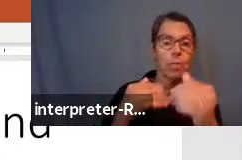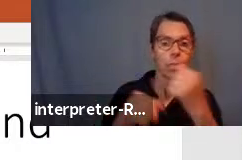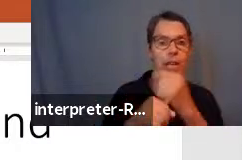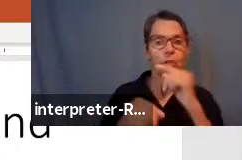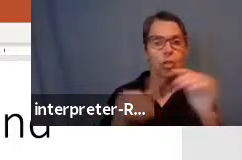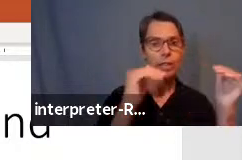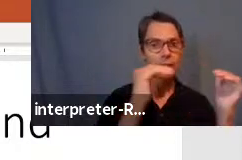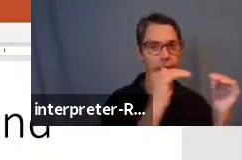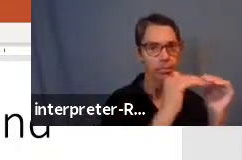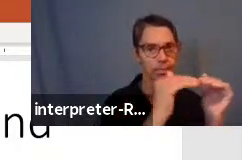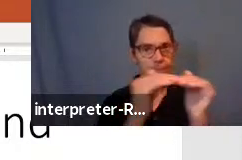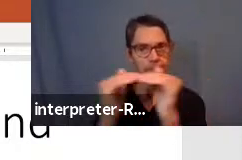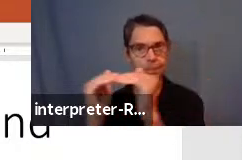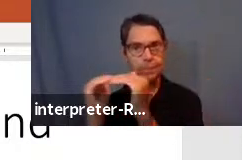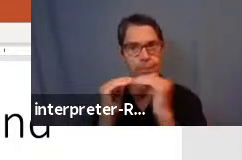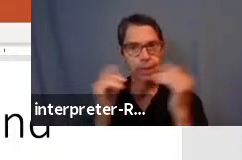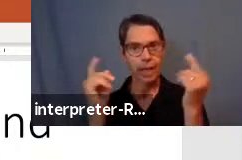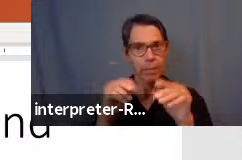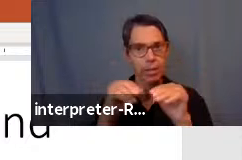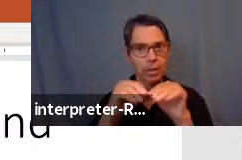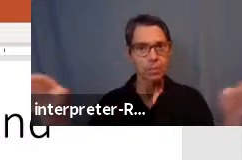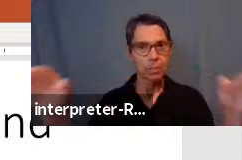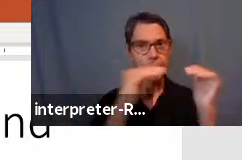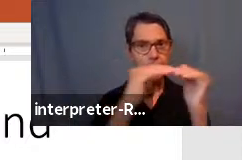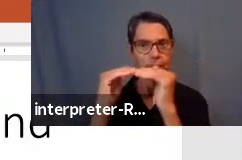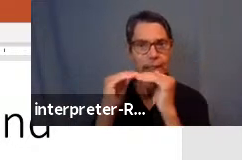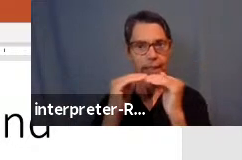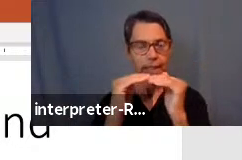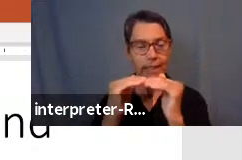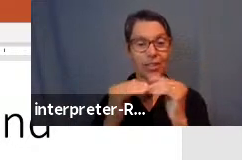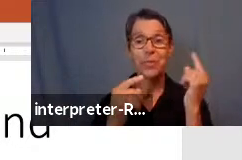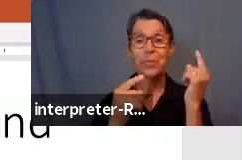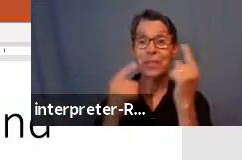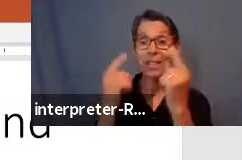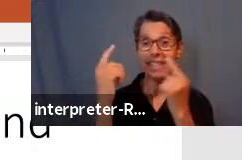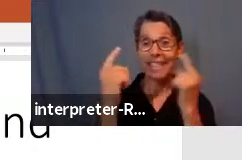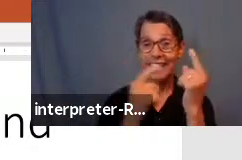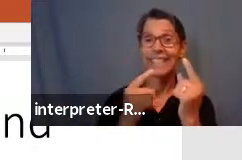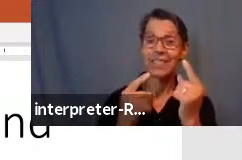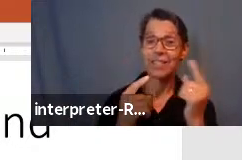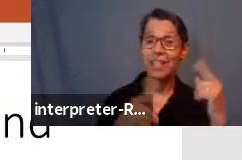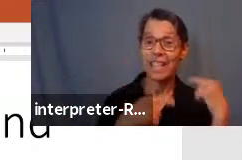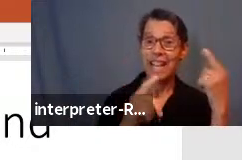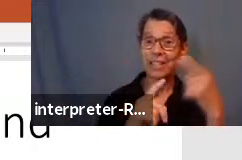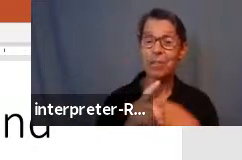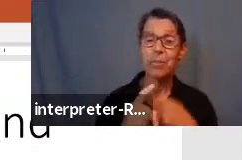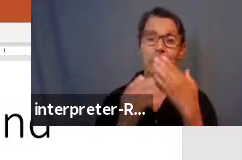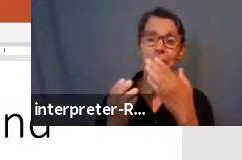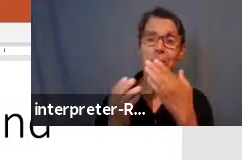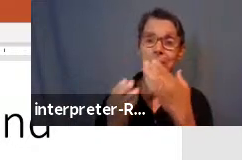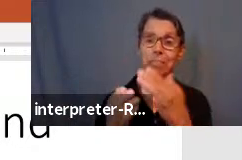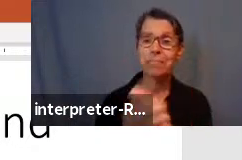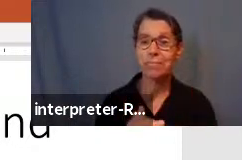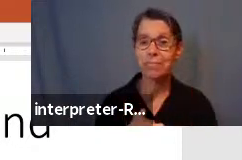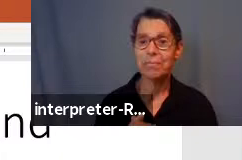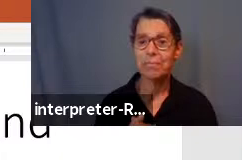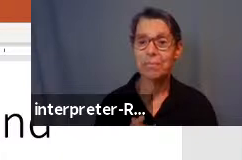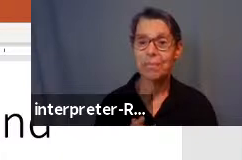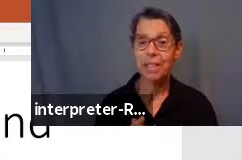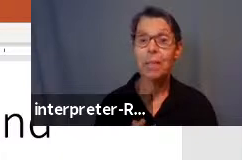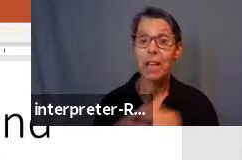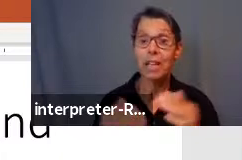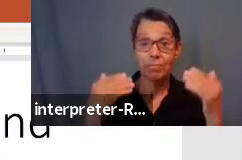for the thinking last month, and are pleased to sort of close the loop on this, but I think we'll be bringing some of these questions back as we move